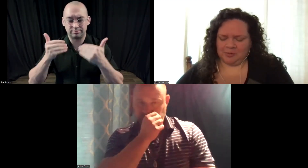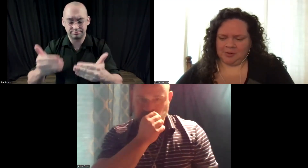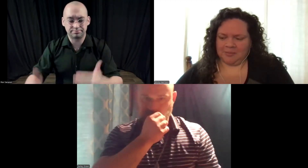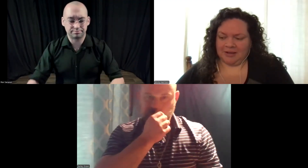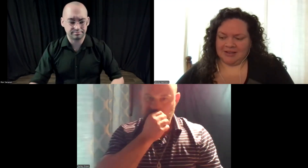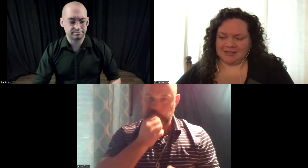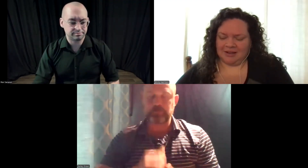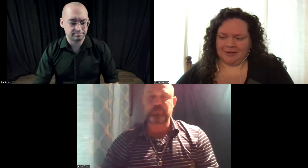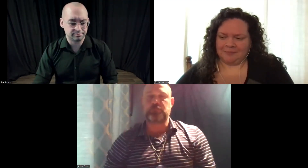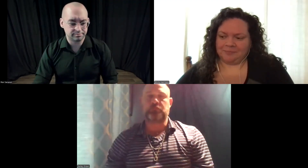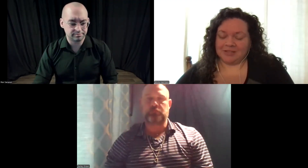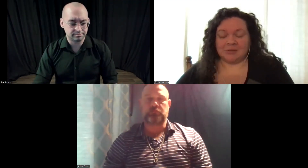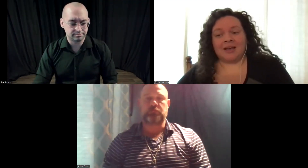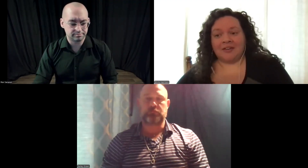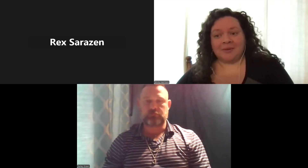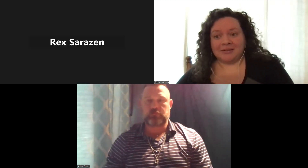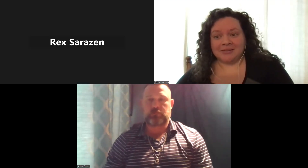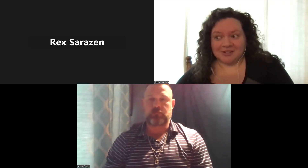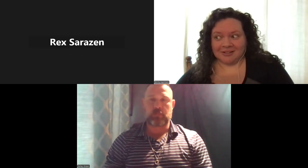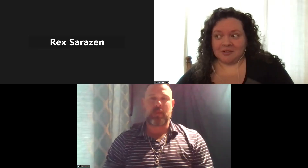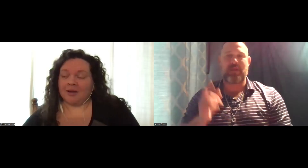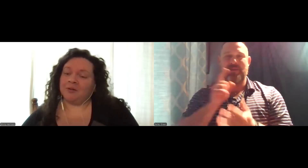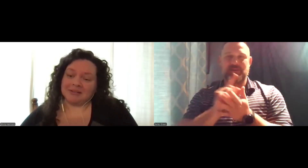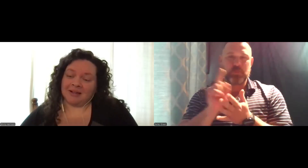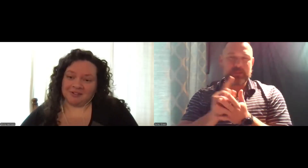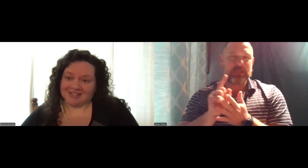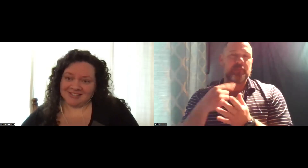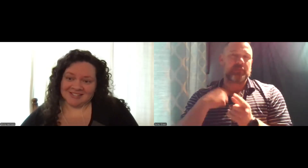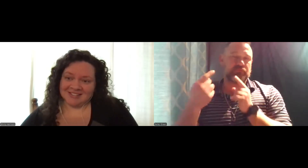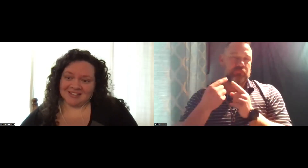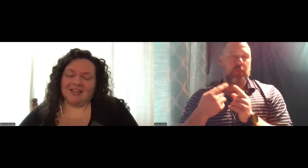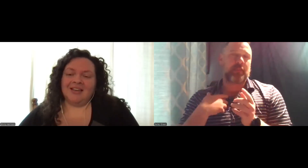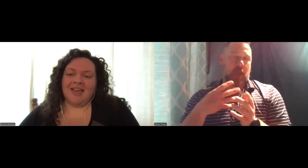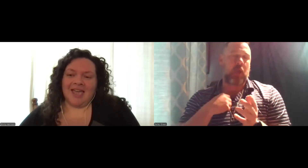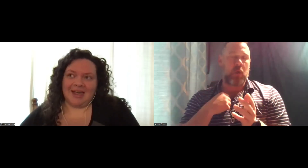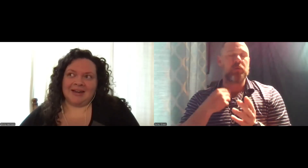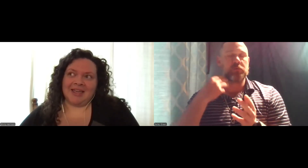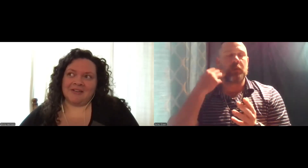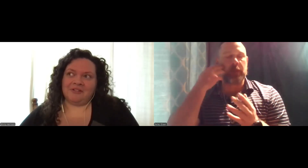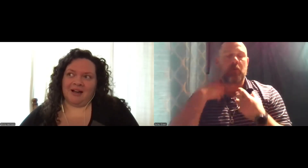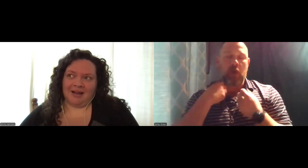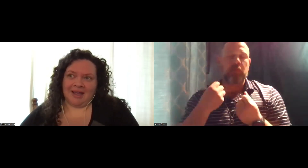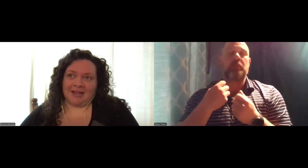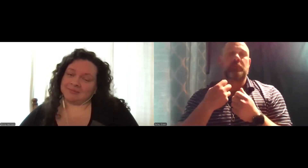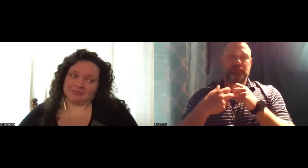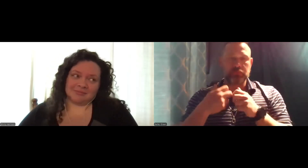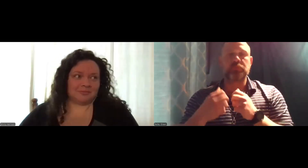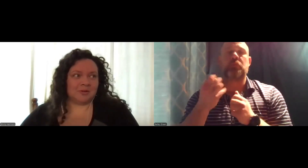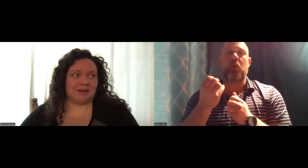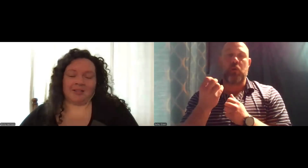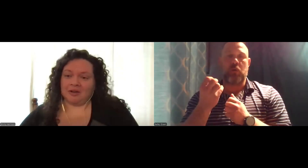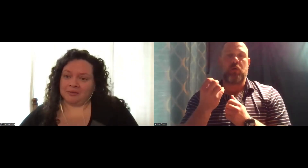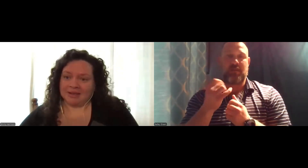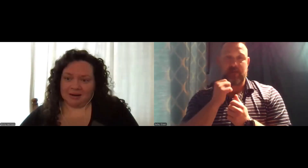still appropriate? Because this week I've been struggling with my own mental health crisis, and if I